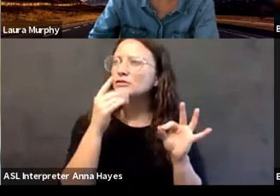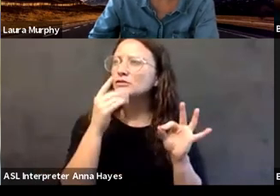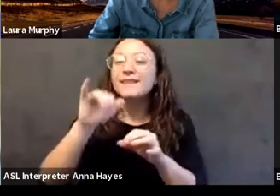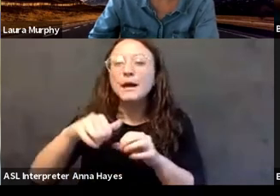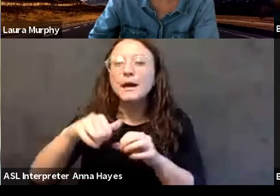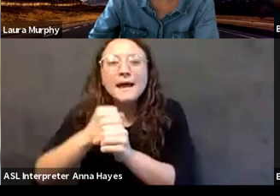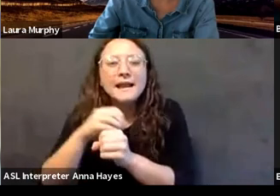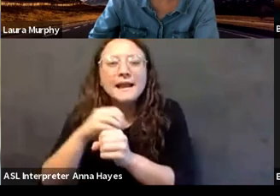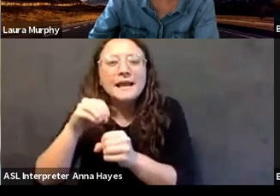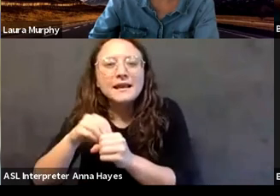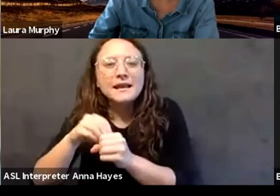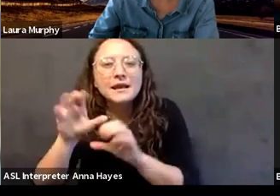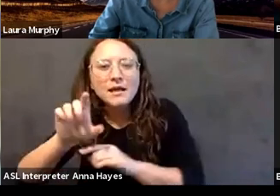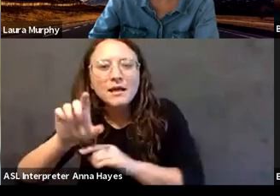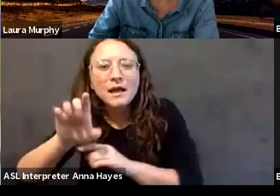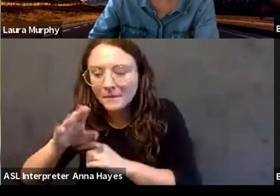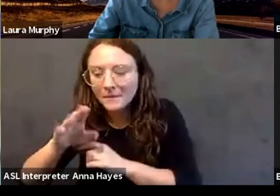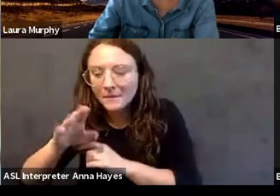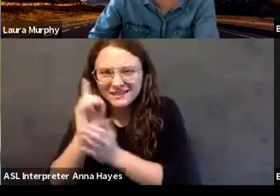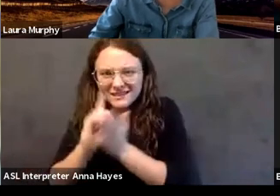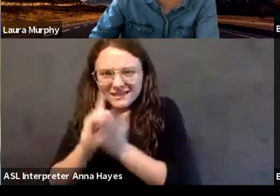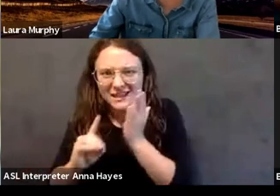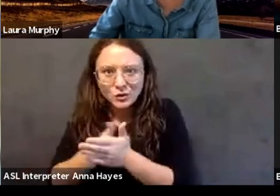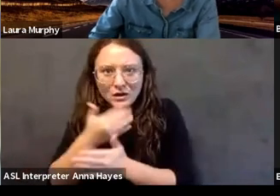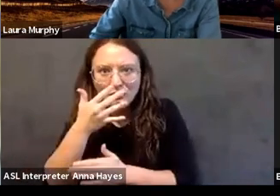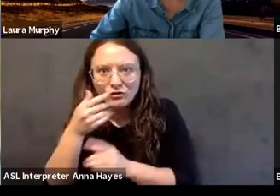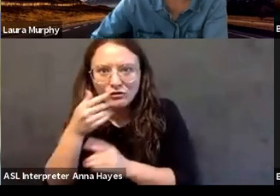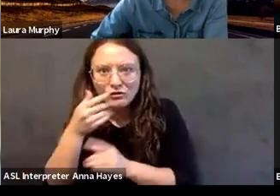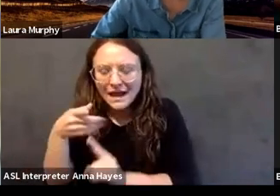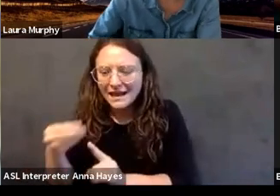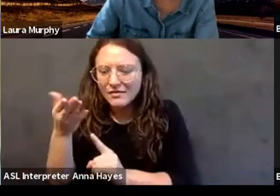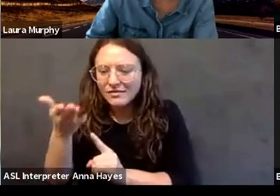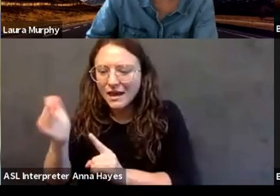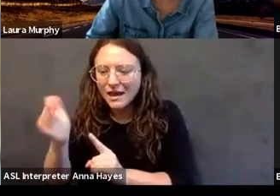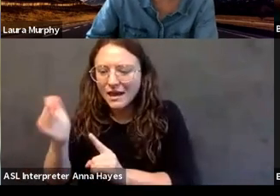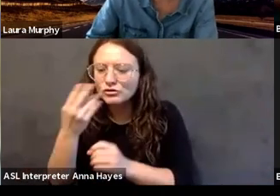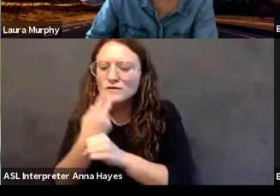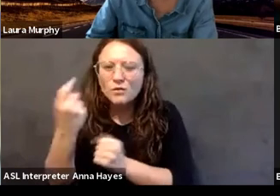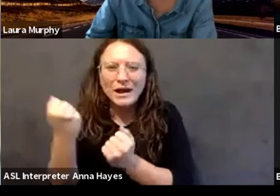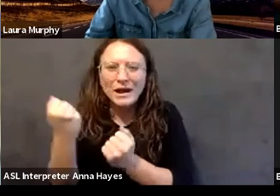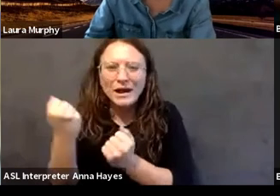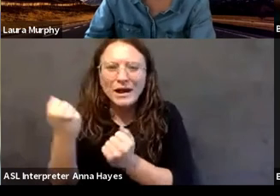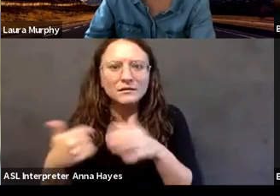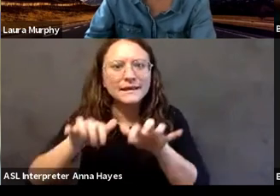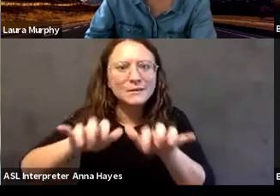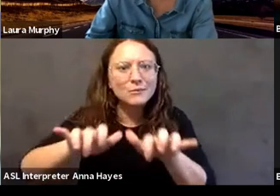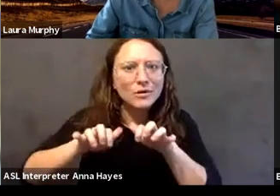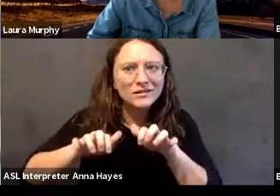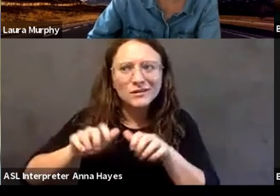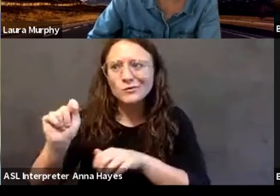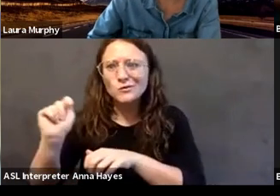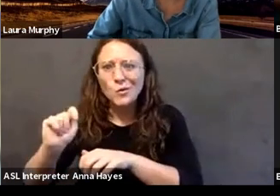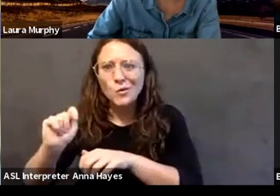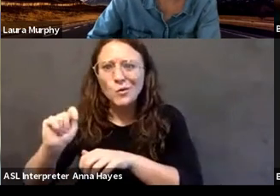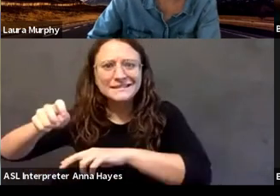color your keyboards and toilet seats, as Mercedes was explaining. So that was interesting. And then Laura